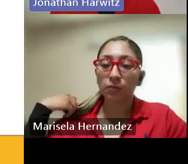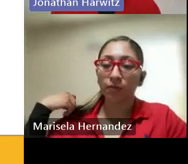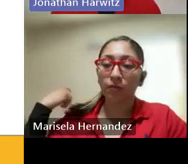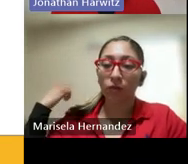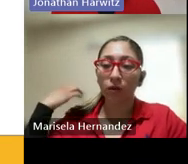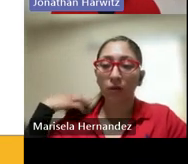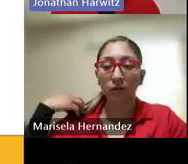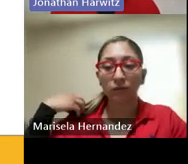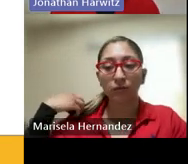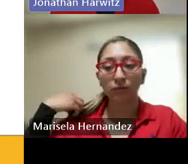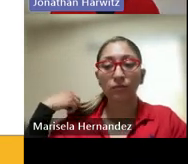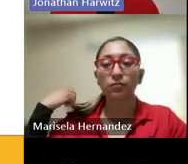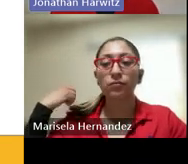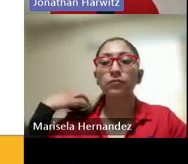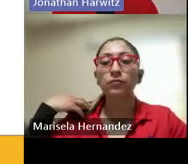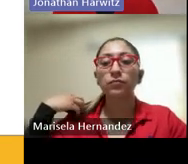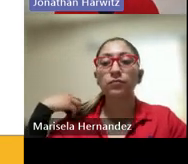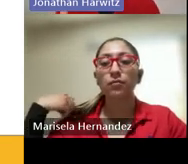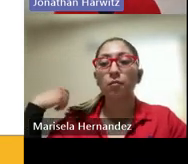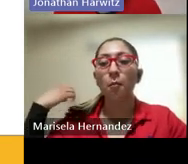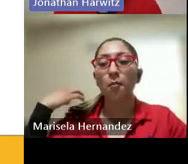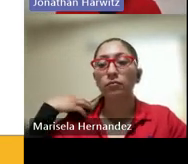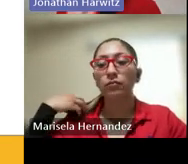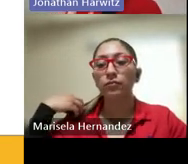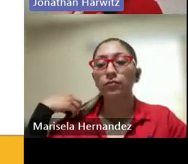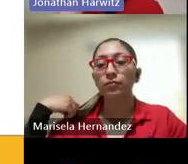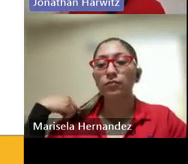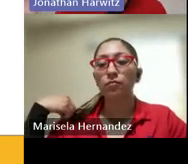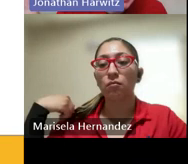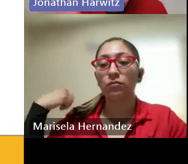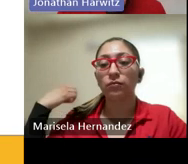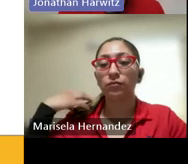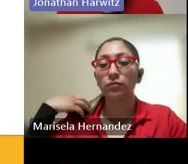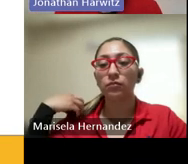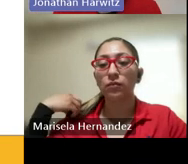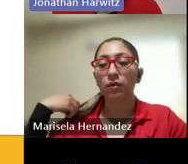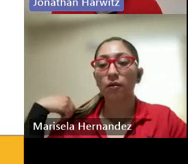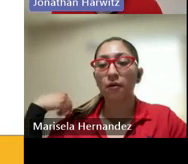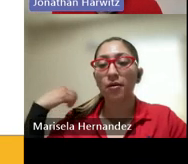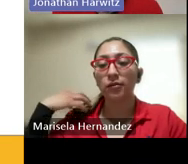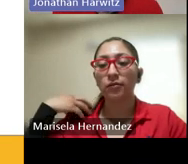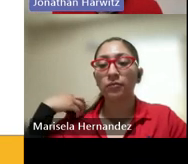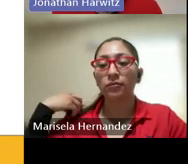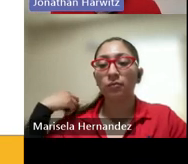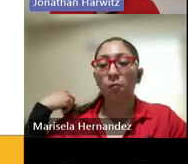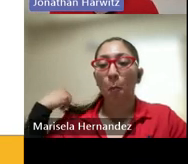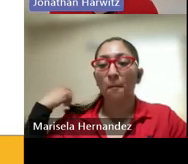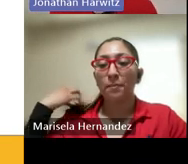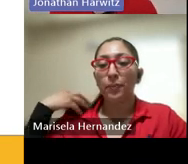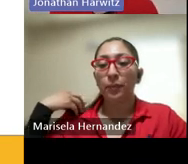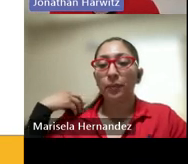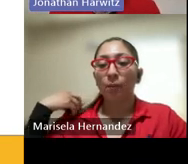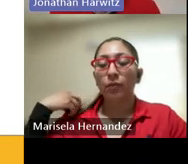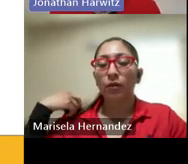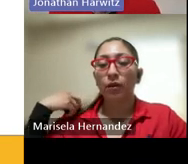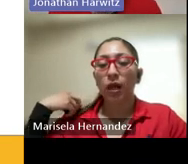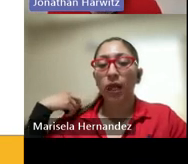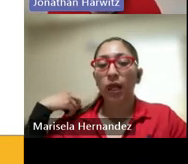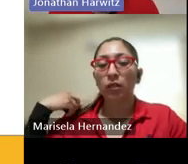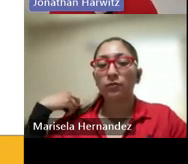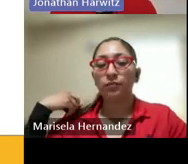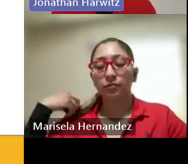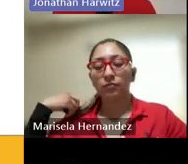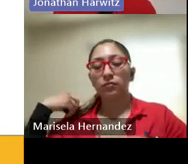I think some people talk about the sort of the phrase that we're going to act as if these spending proposals might have a chance of